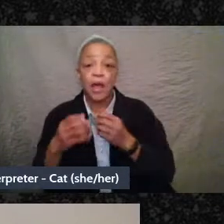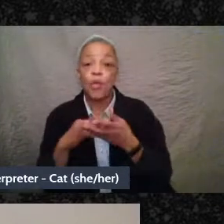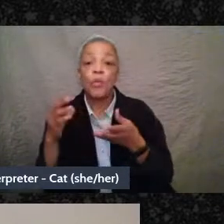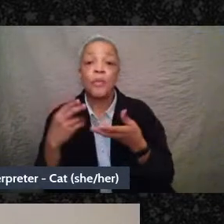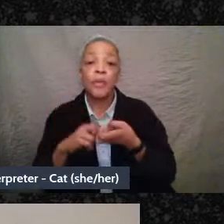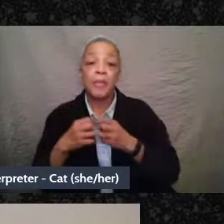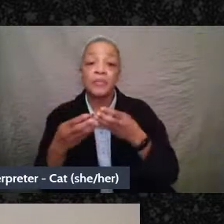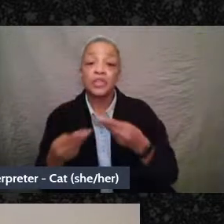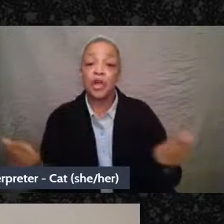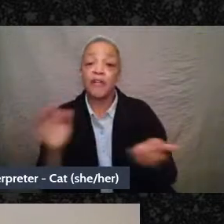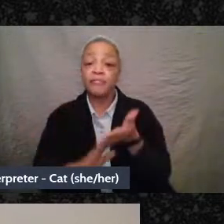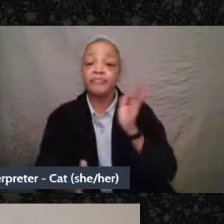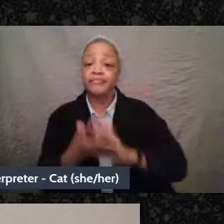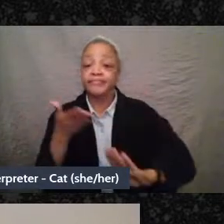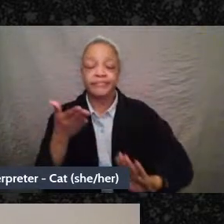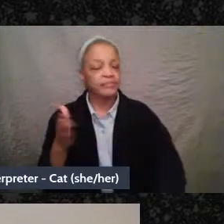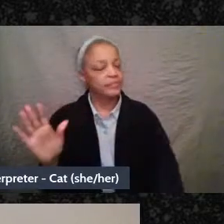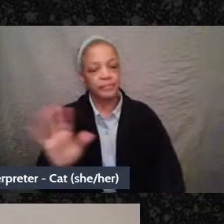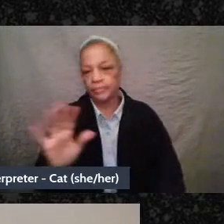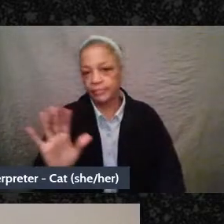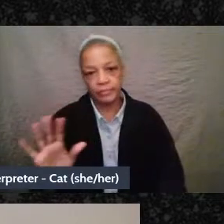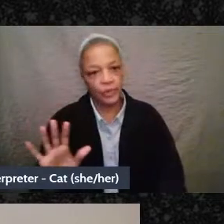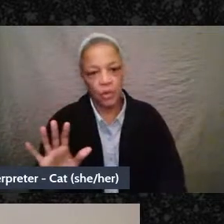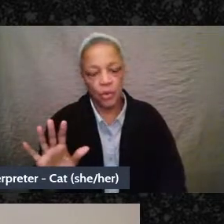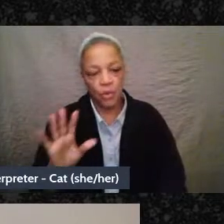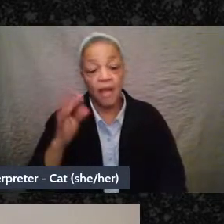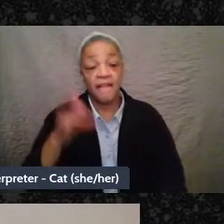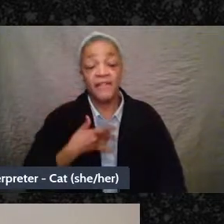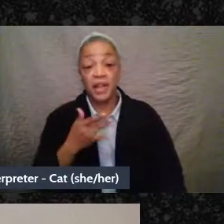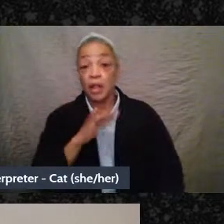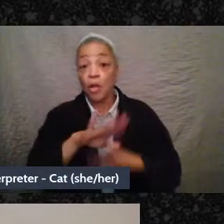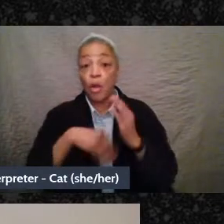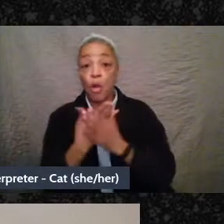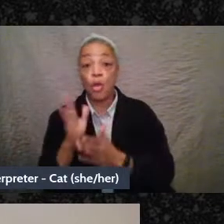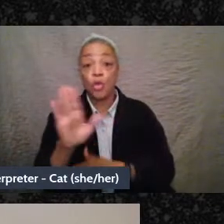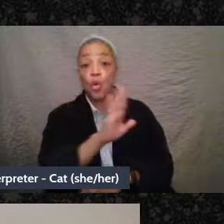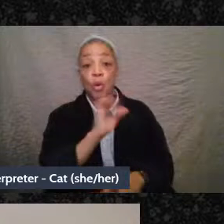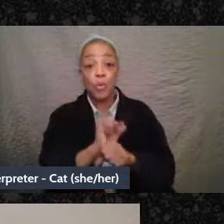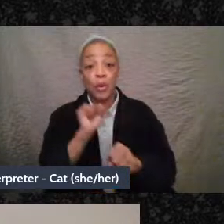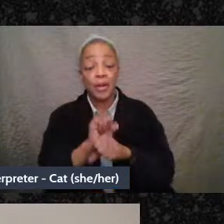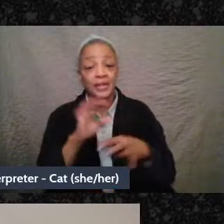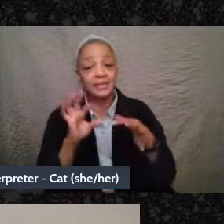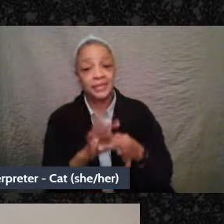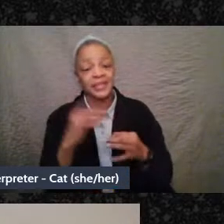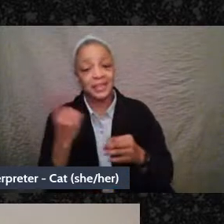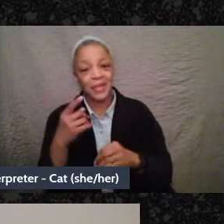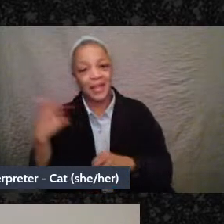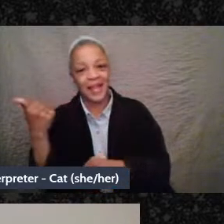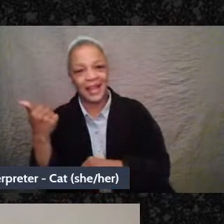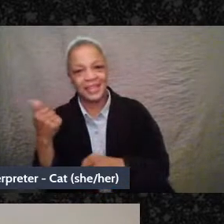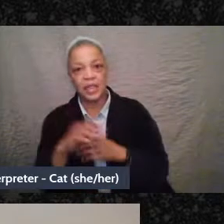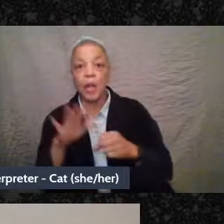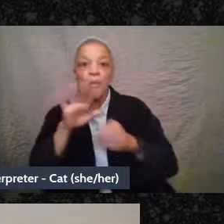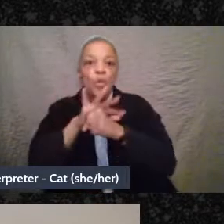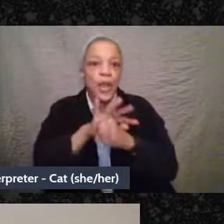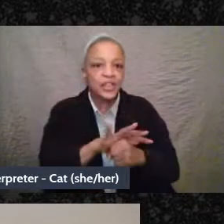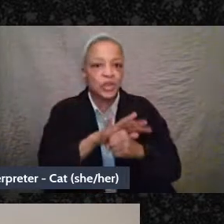And I feel like all the work that you three are doing and are connected to is really about something else, which is like relentless pressure that